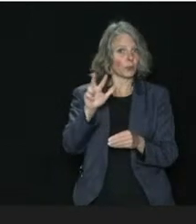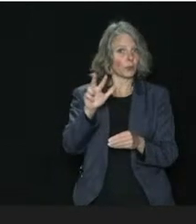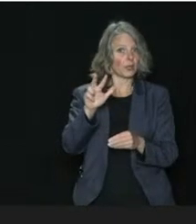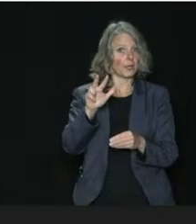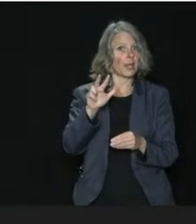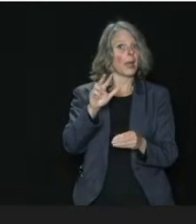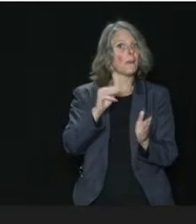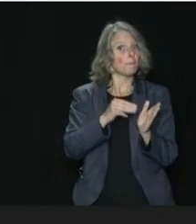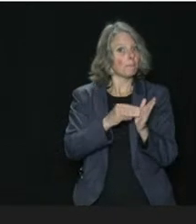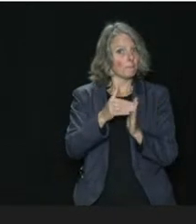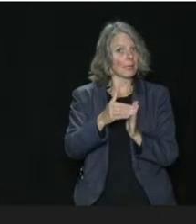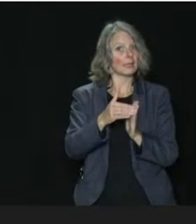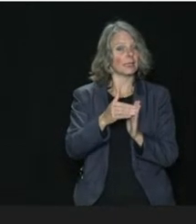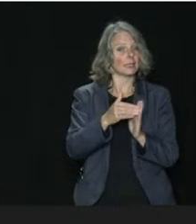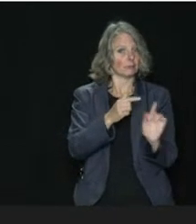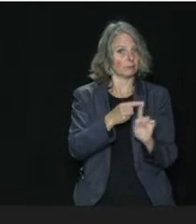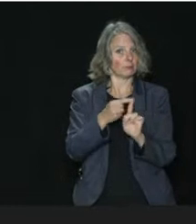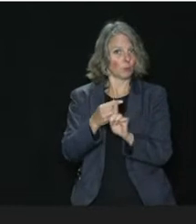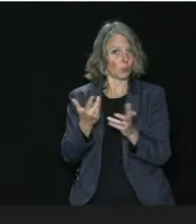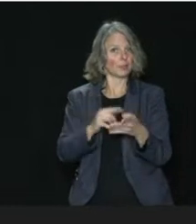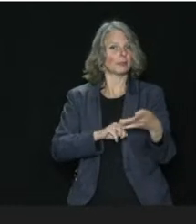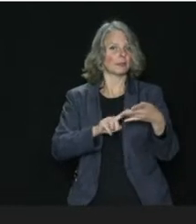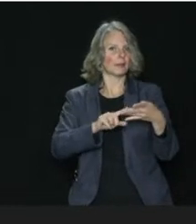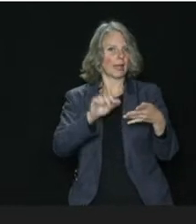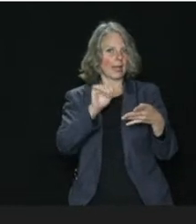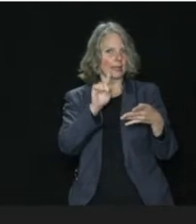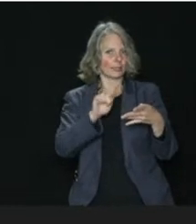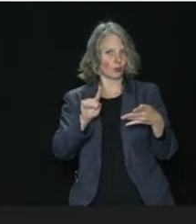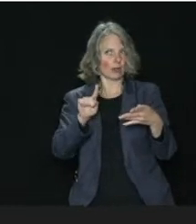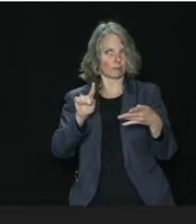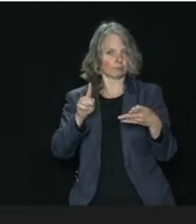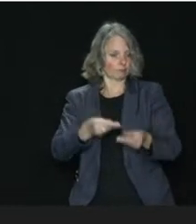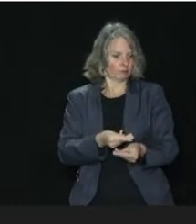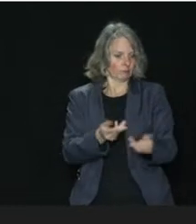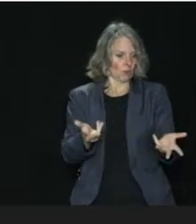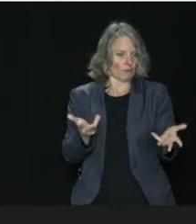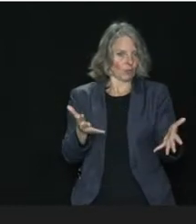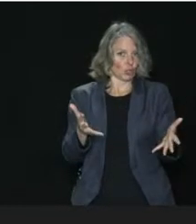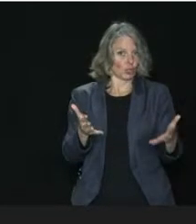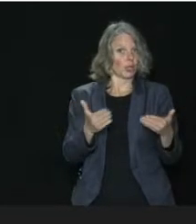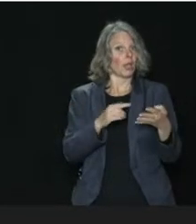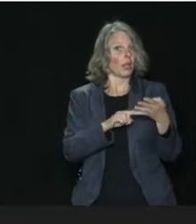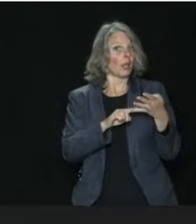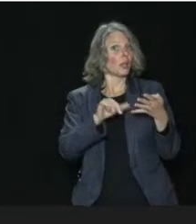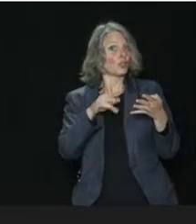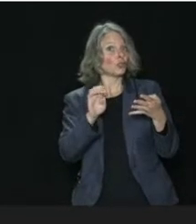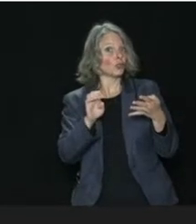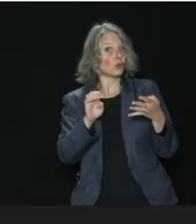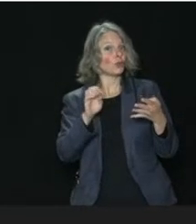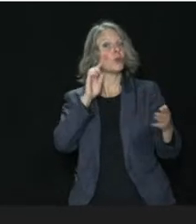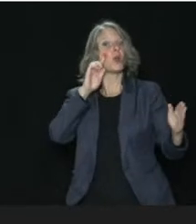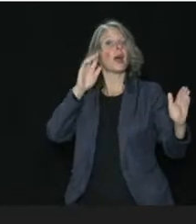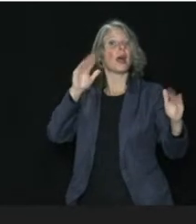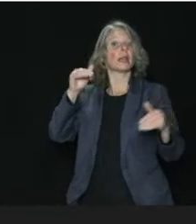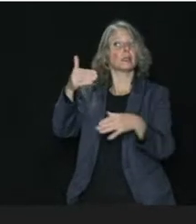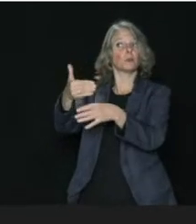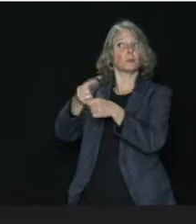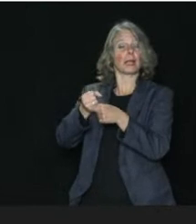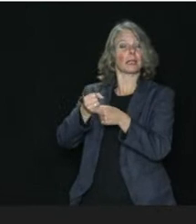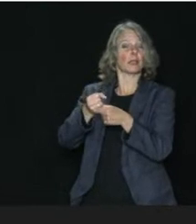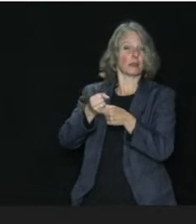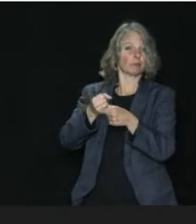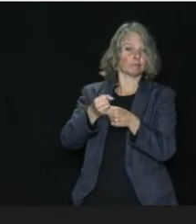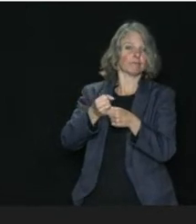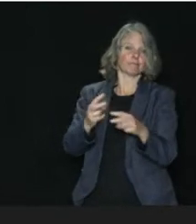of AstraZeneca in the country. And prior to the end of June, we expect to have almost